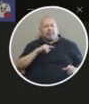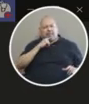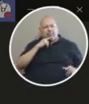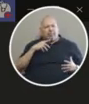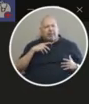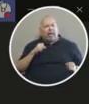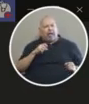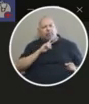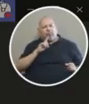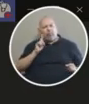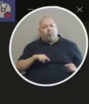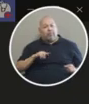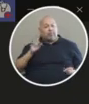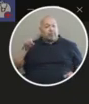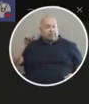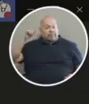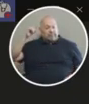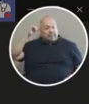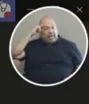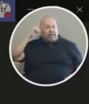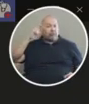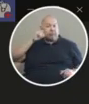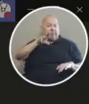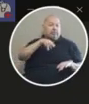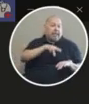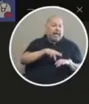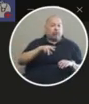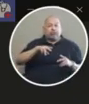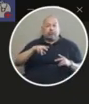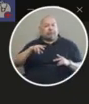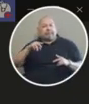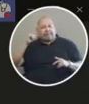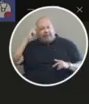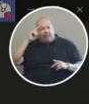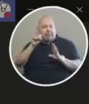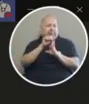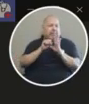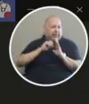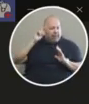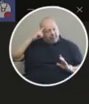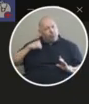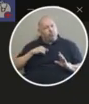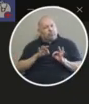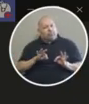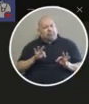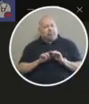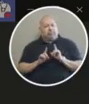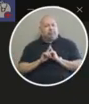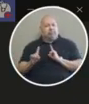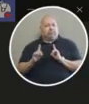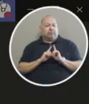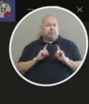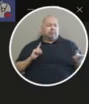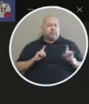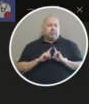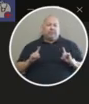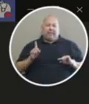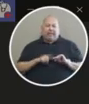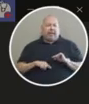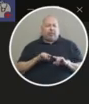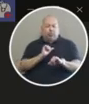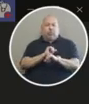directive, whether it's the national, state, or local level, say that we need to social distance even further and we can't do